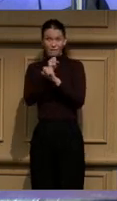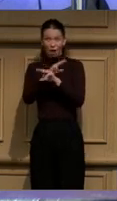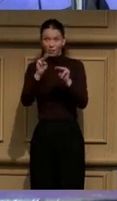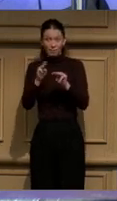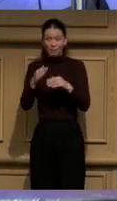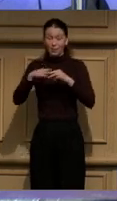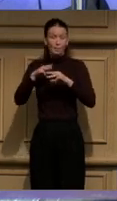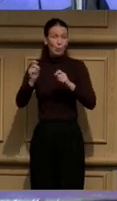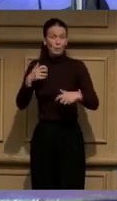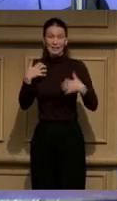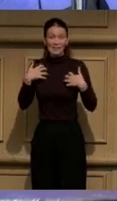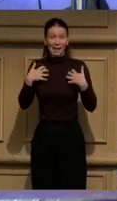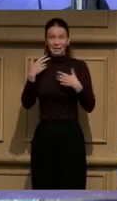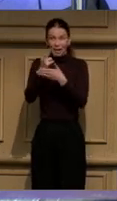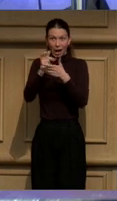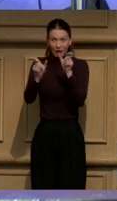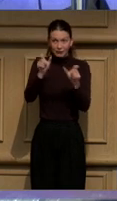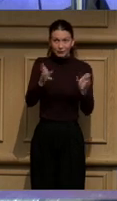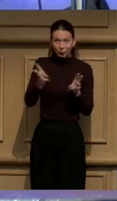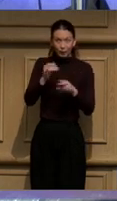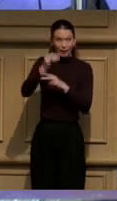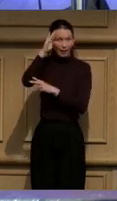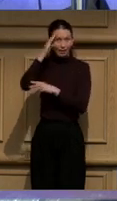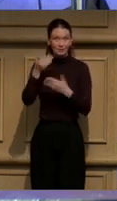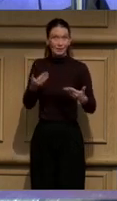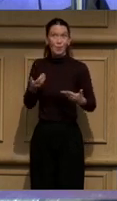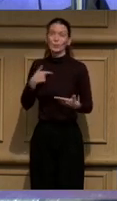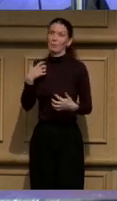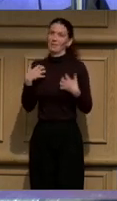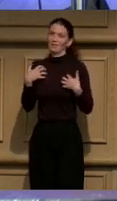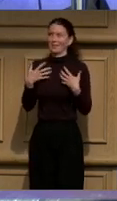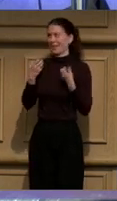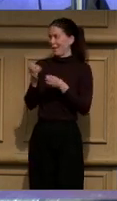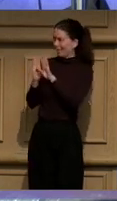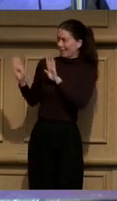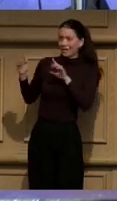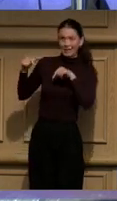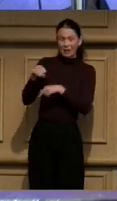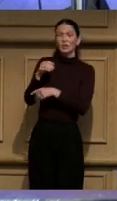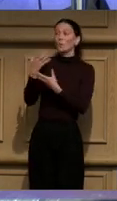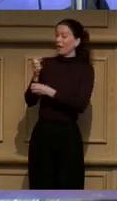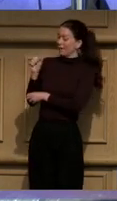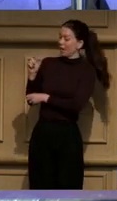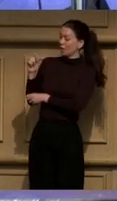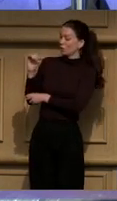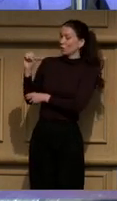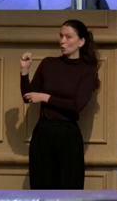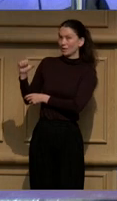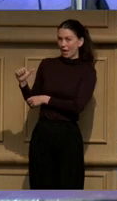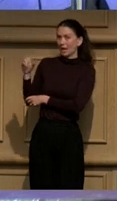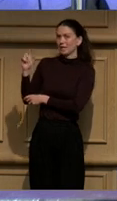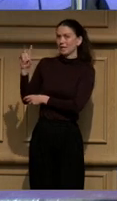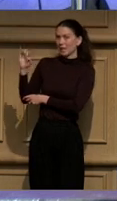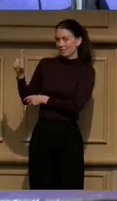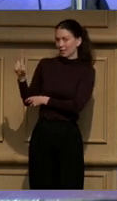now. So I'm delighted to have some of these amazing artists on stage with me. We have Atoosa Hosseini, David Coonan and Marina